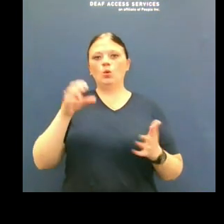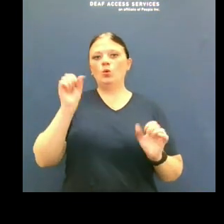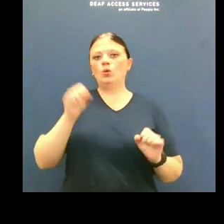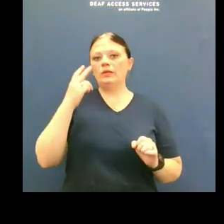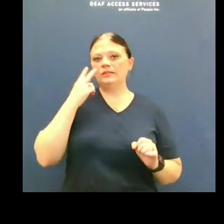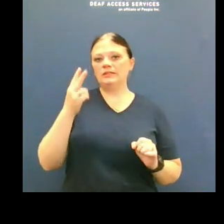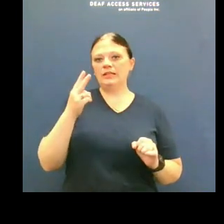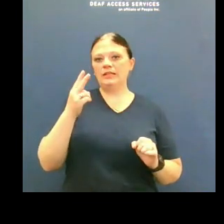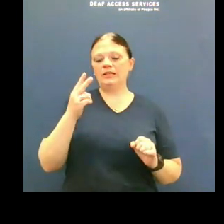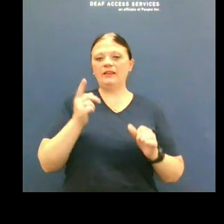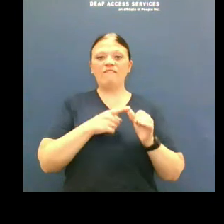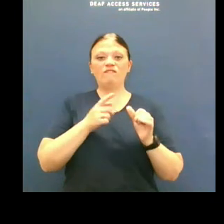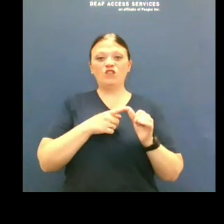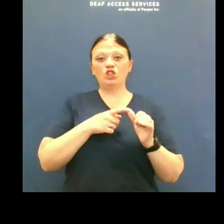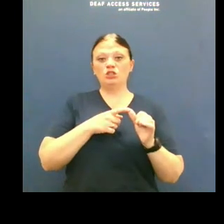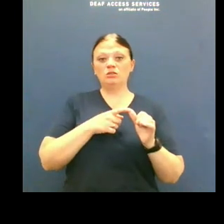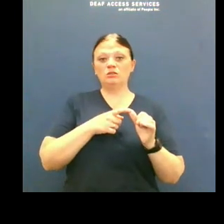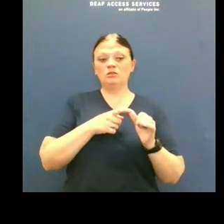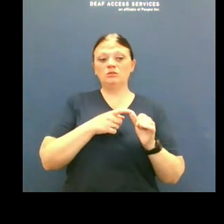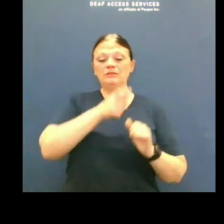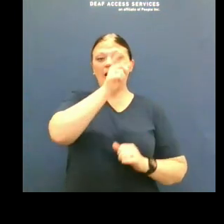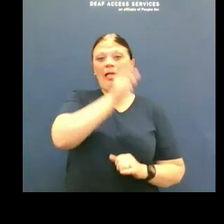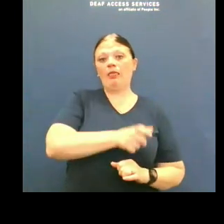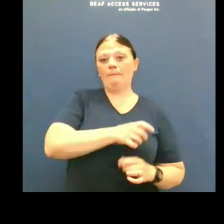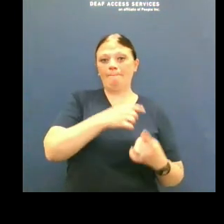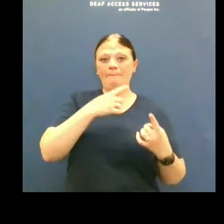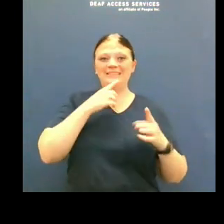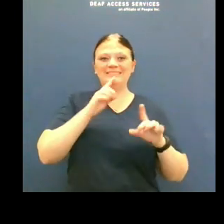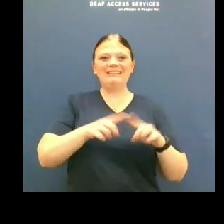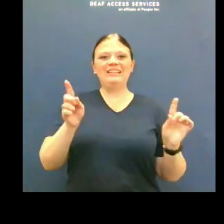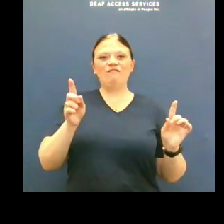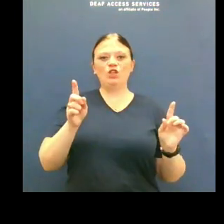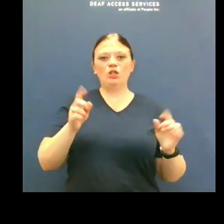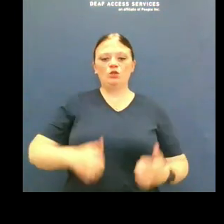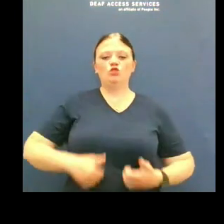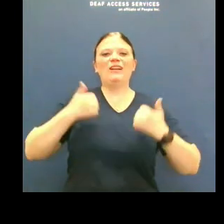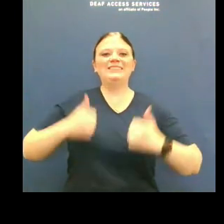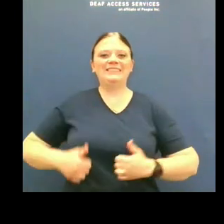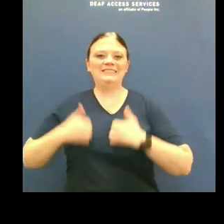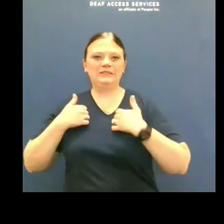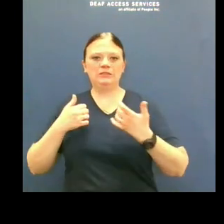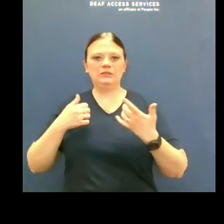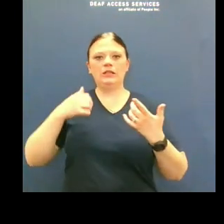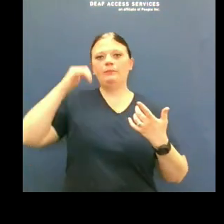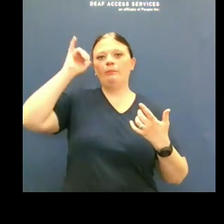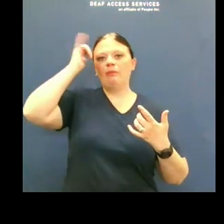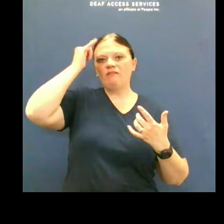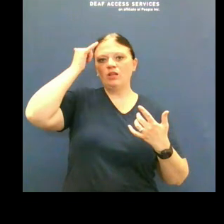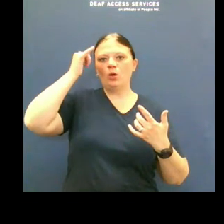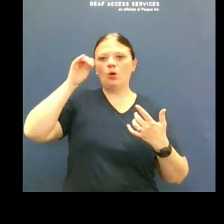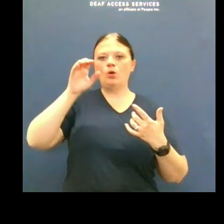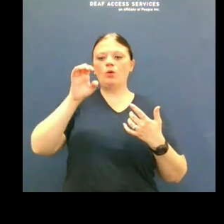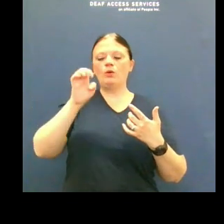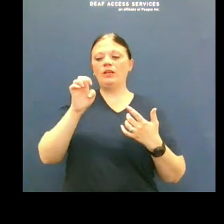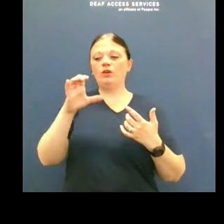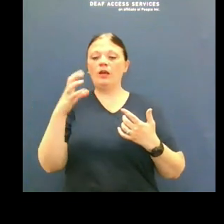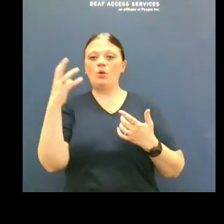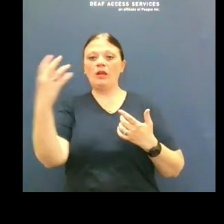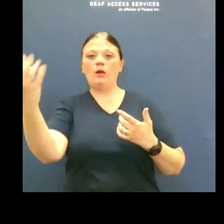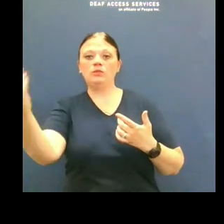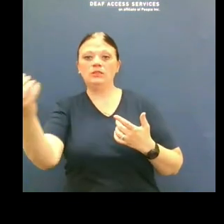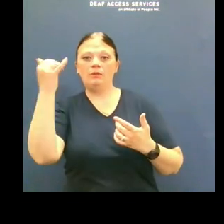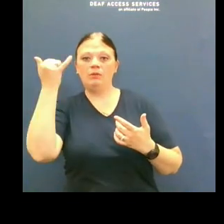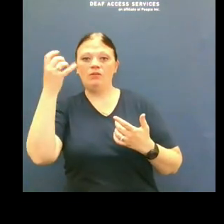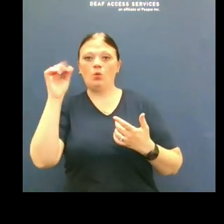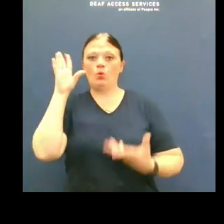in the first column is looking at the different residences that we're looking at, either Buffalo or Erie County outside of Buffalo